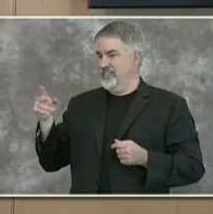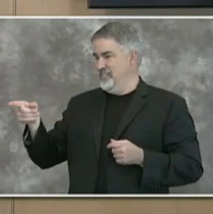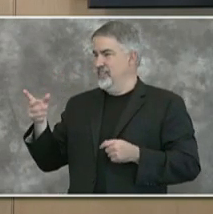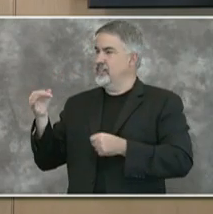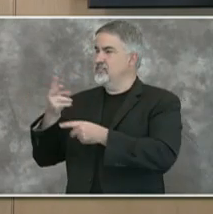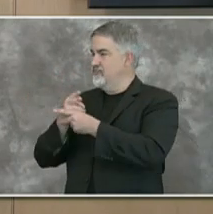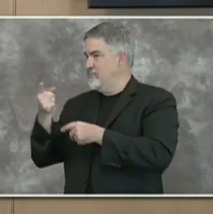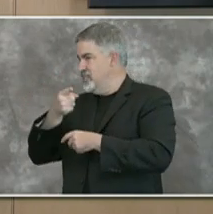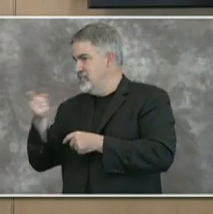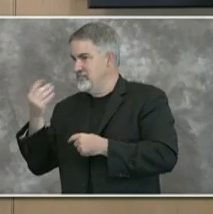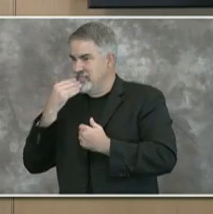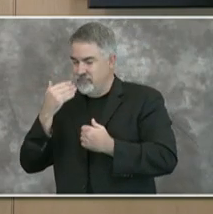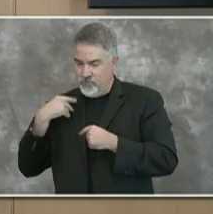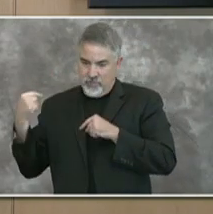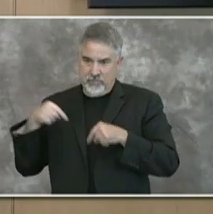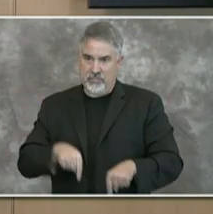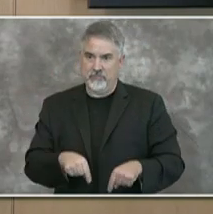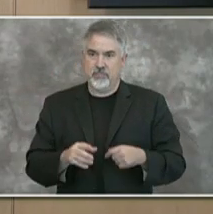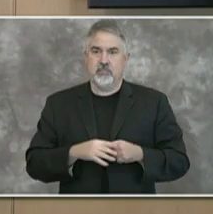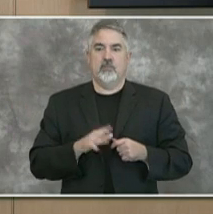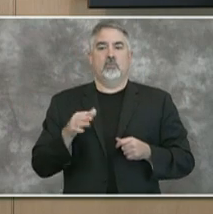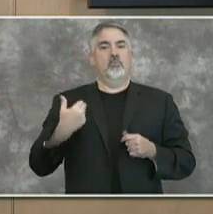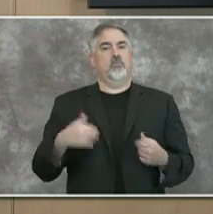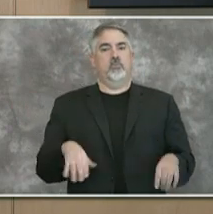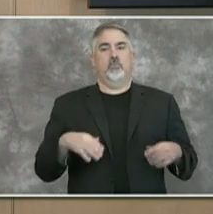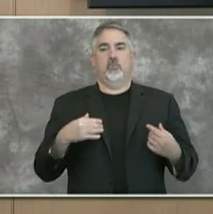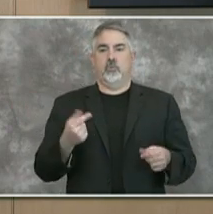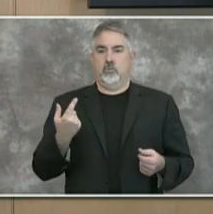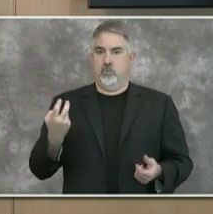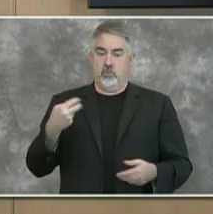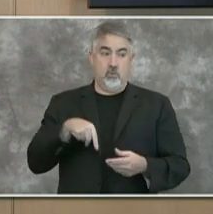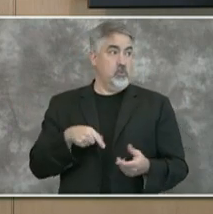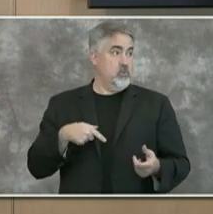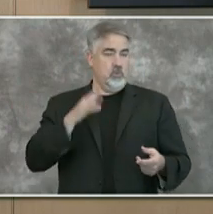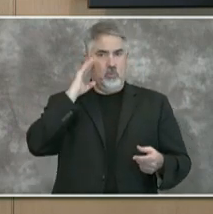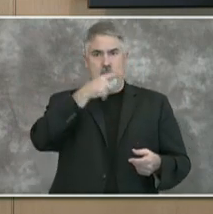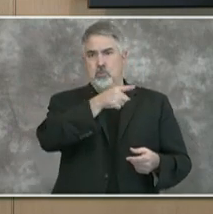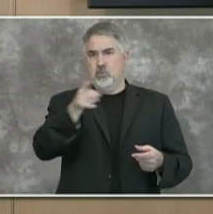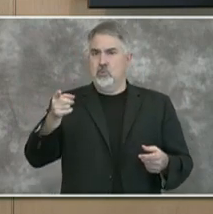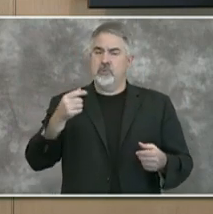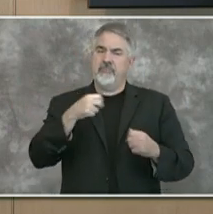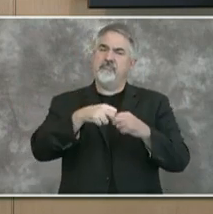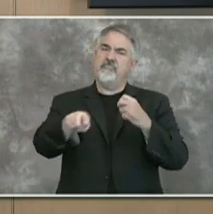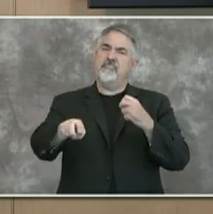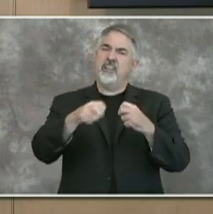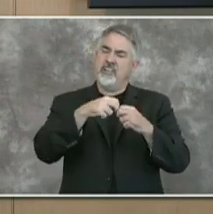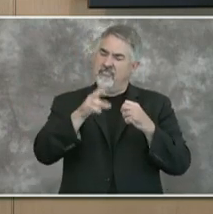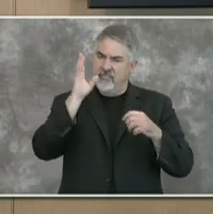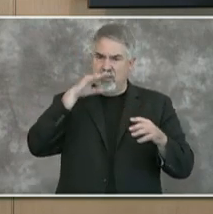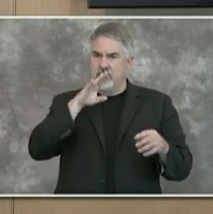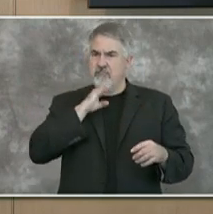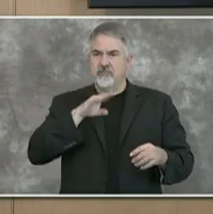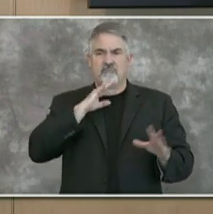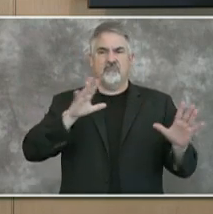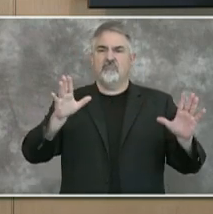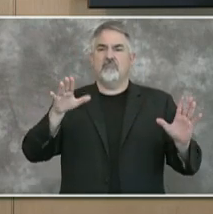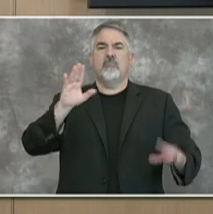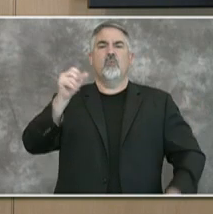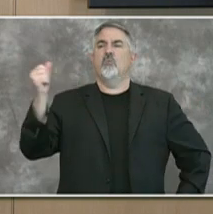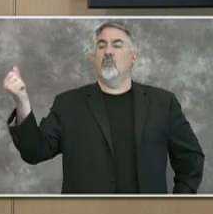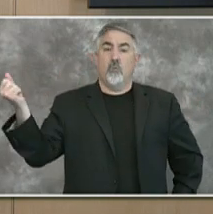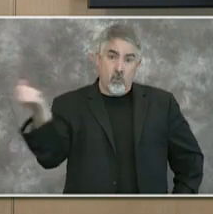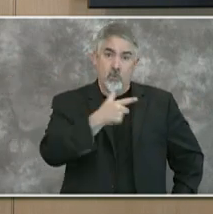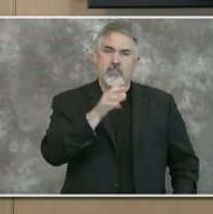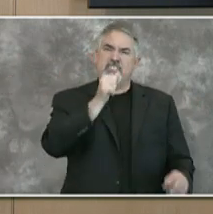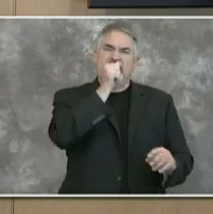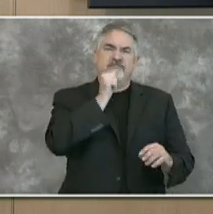The current moment is difficult for everyone, and I think it's really important that we emphasize that we are all suffering